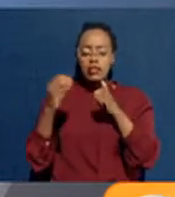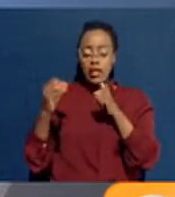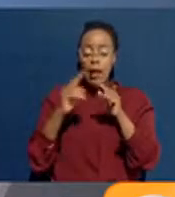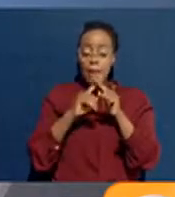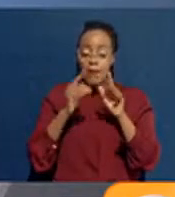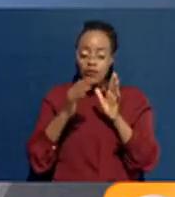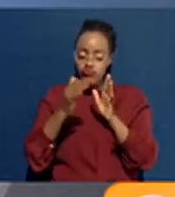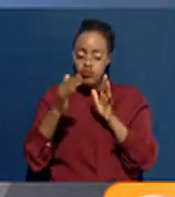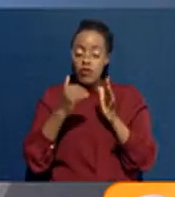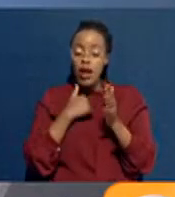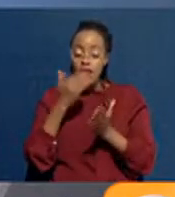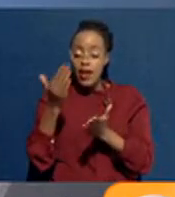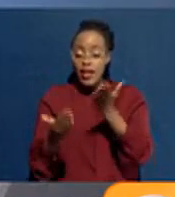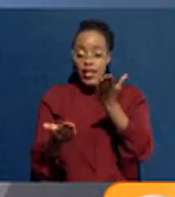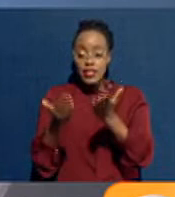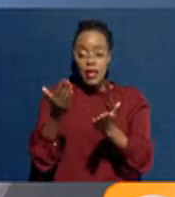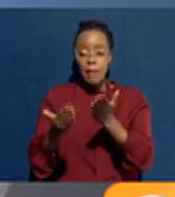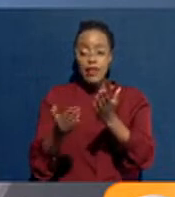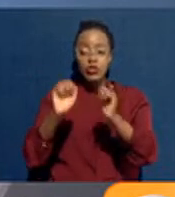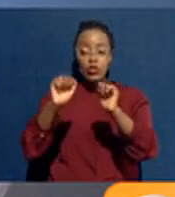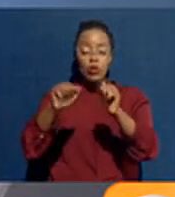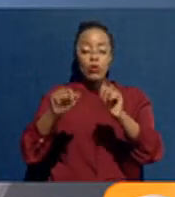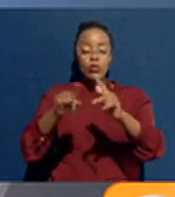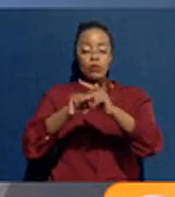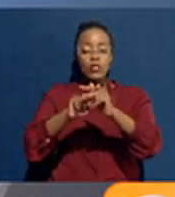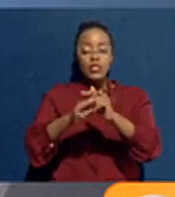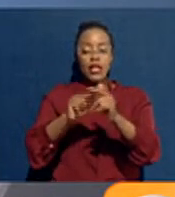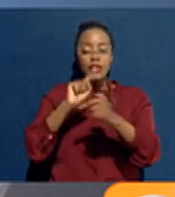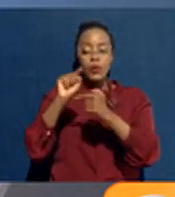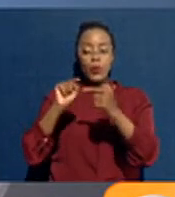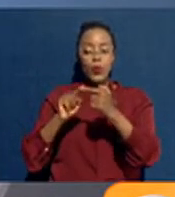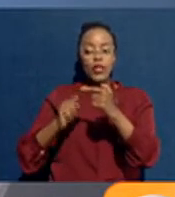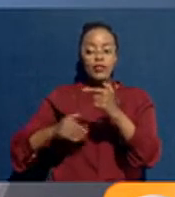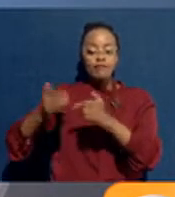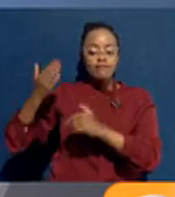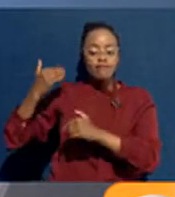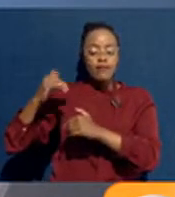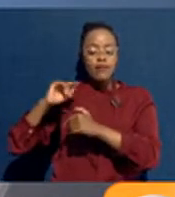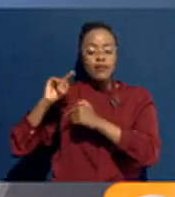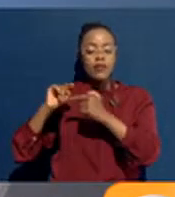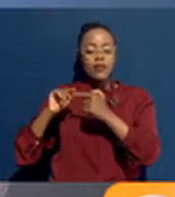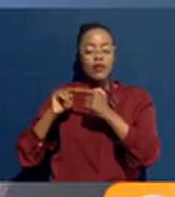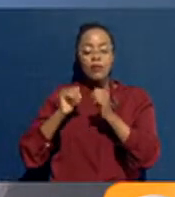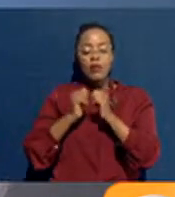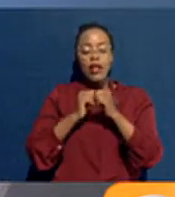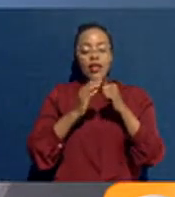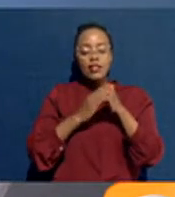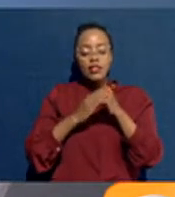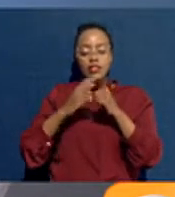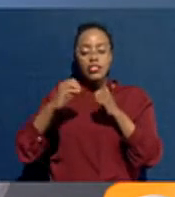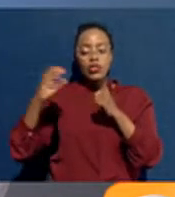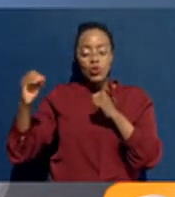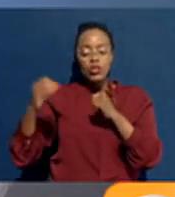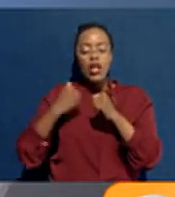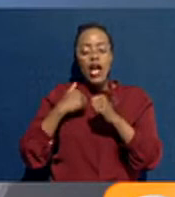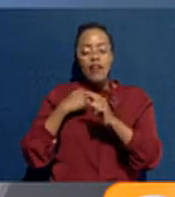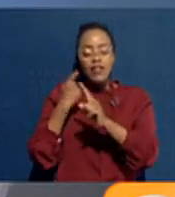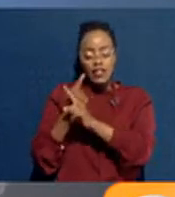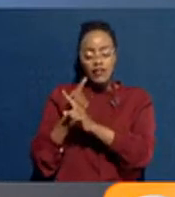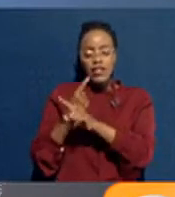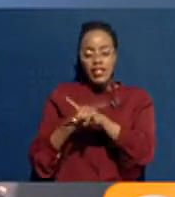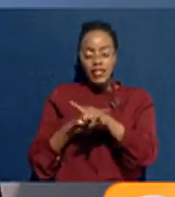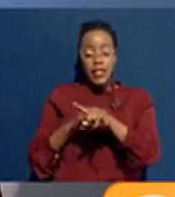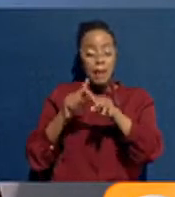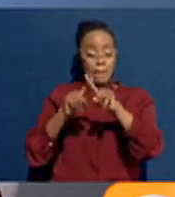is an estimation that it could have started way back even to 1900. Okay. So there have been several events,